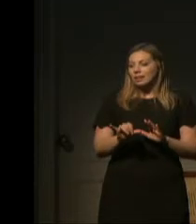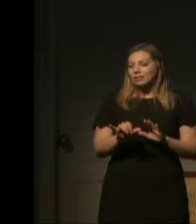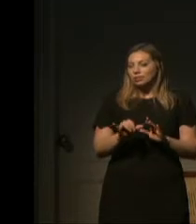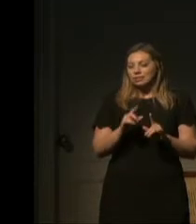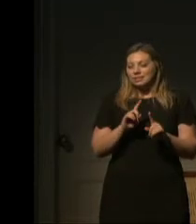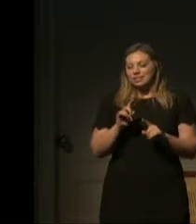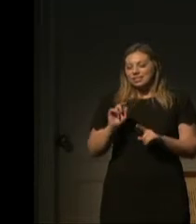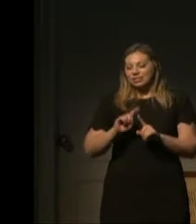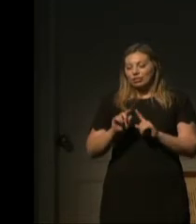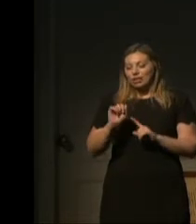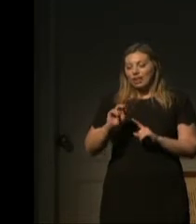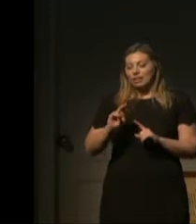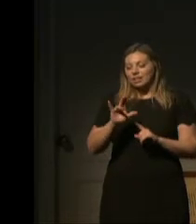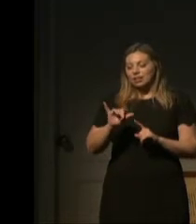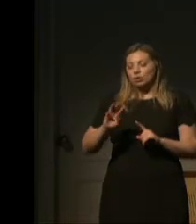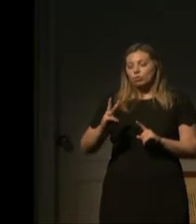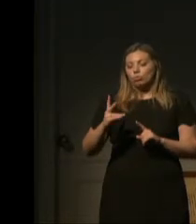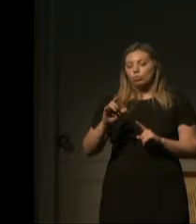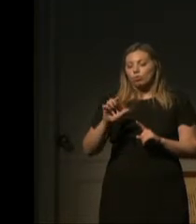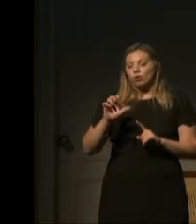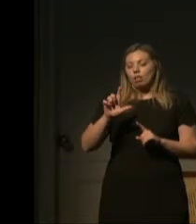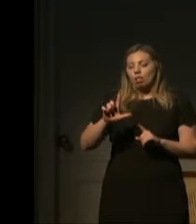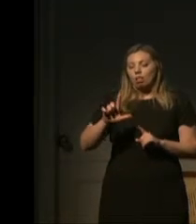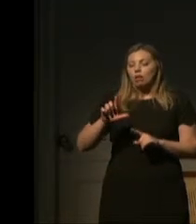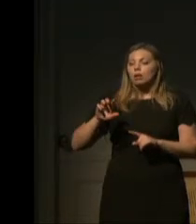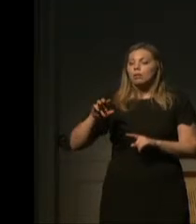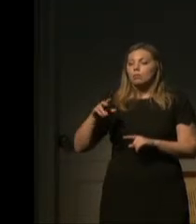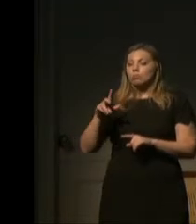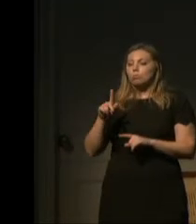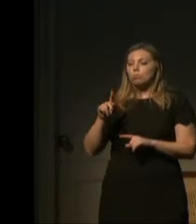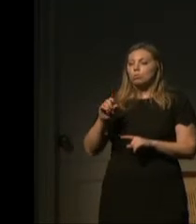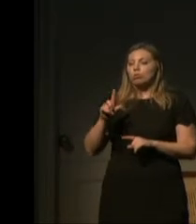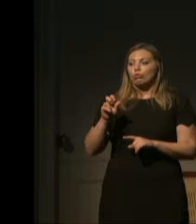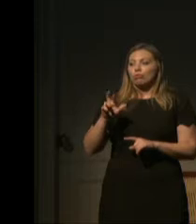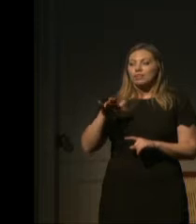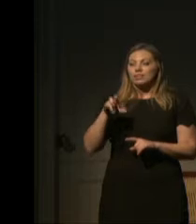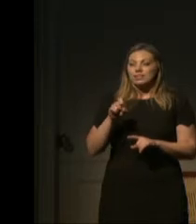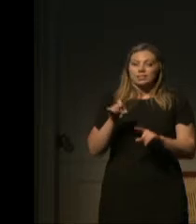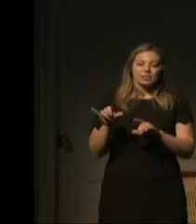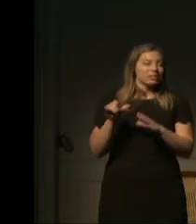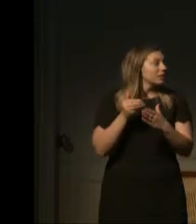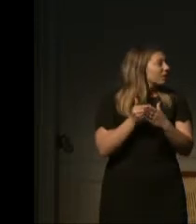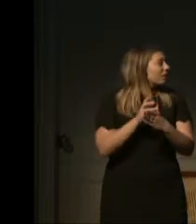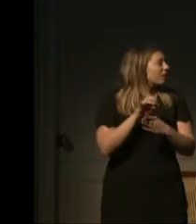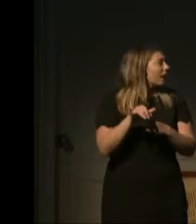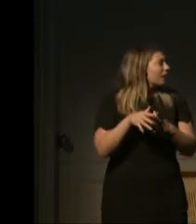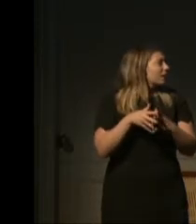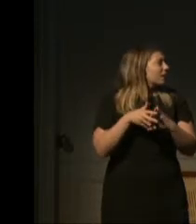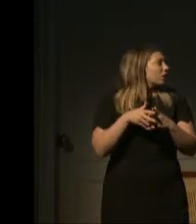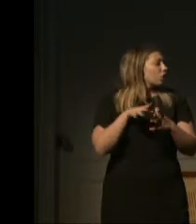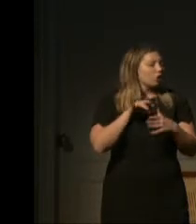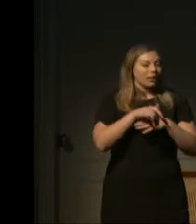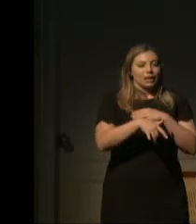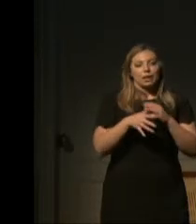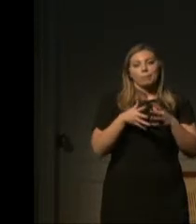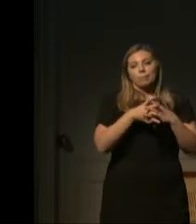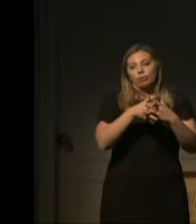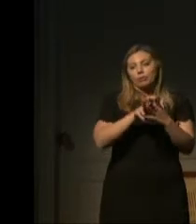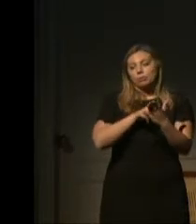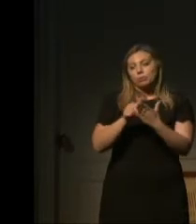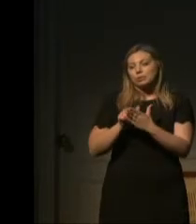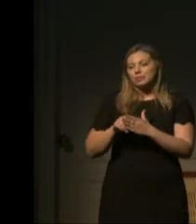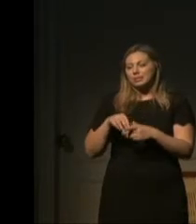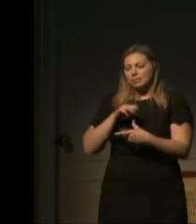Andy Warhol Polaroids up and against the early American portraits, and in between is kind of an odd area of surrealist